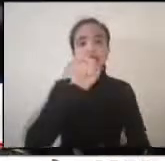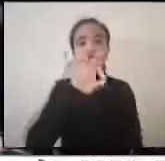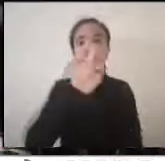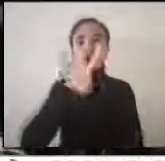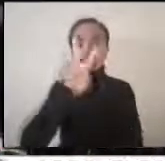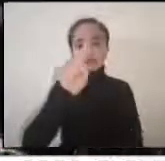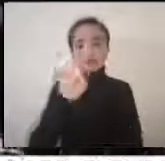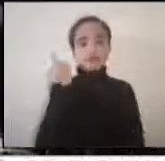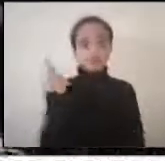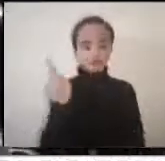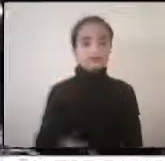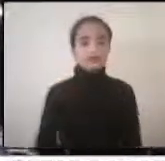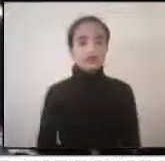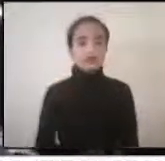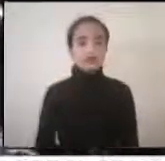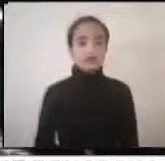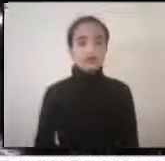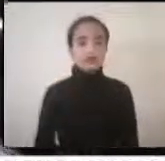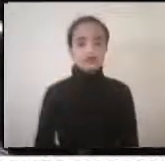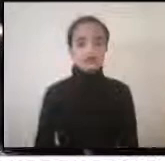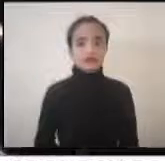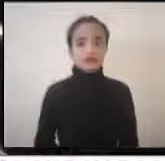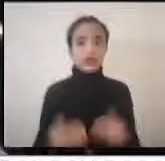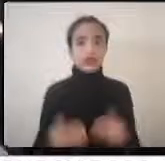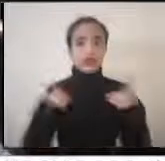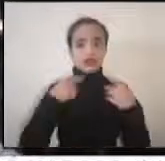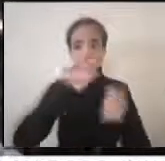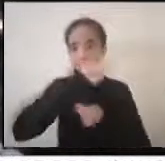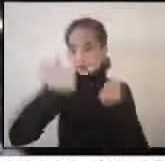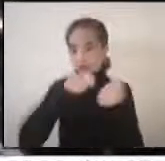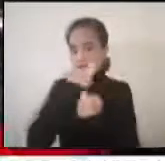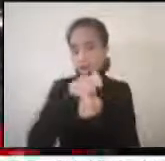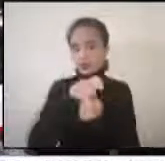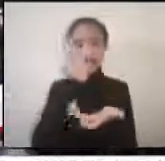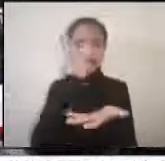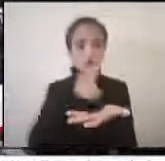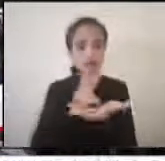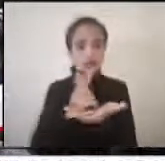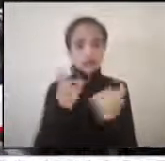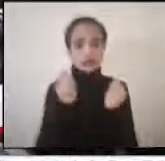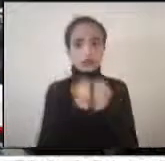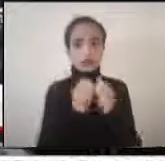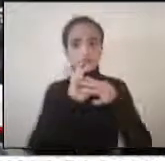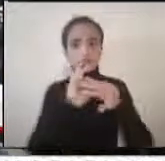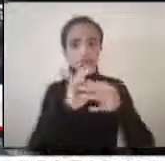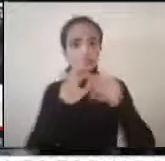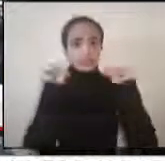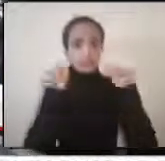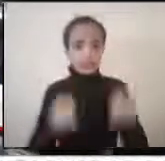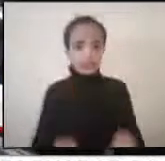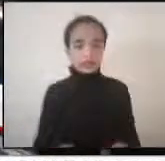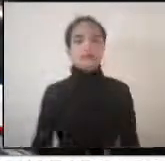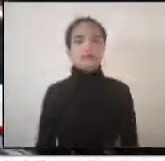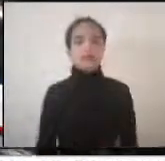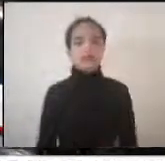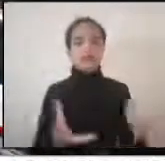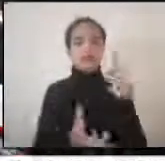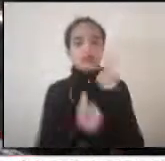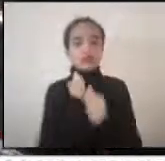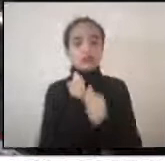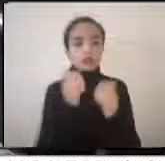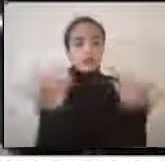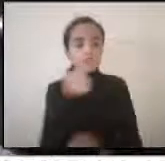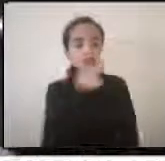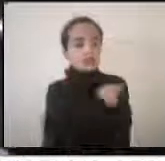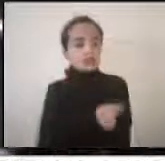have specific areas in which the collaboration can be closer, mostly in hospitality sector